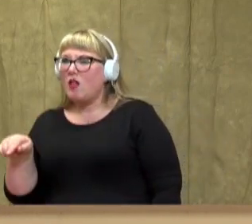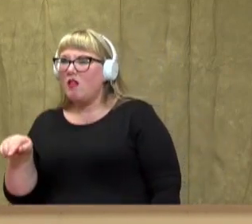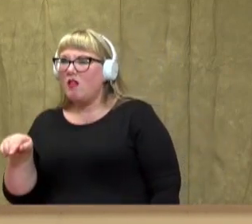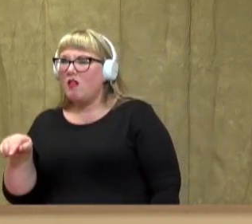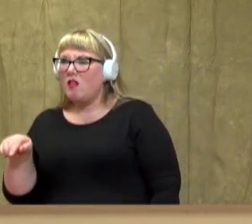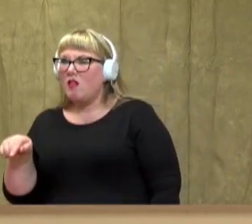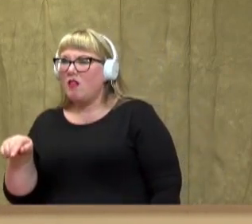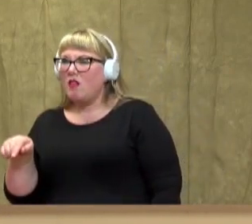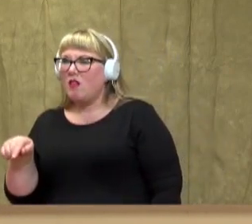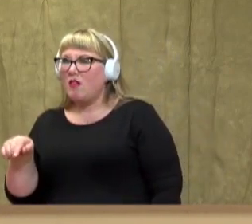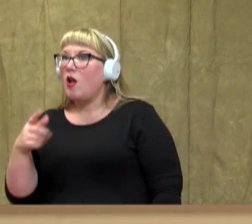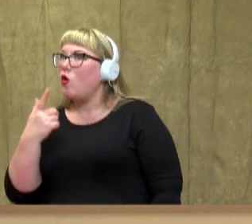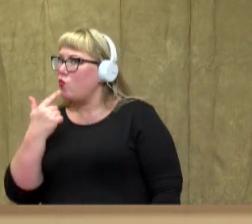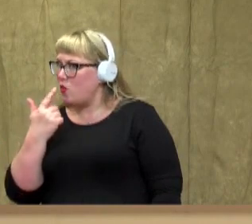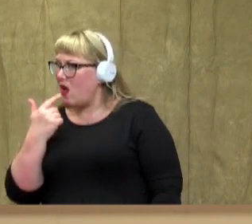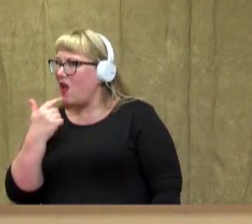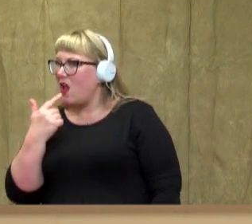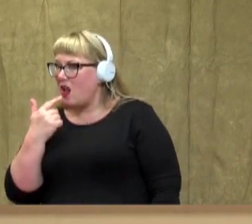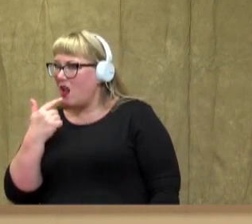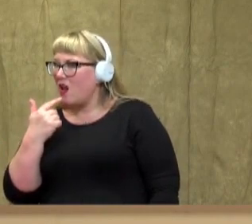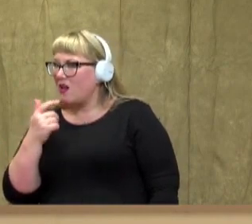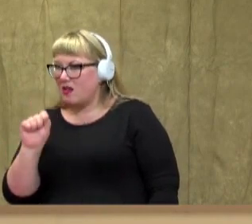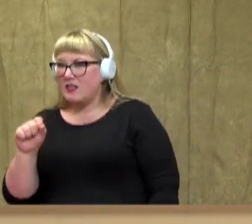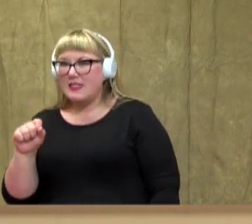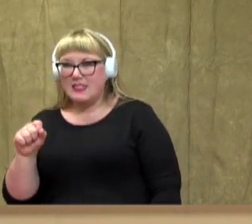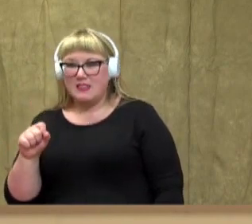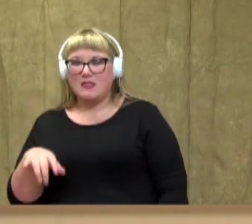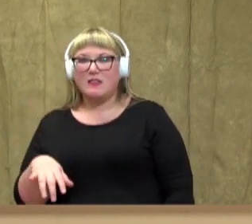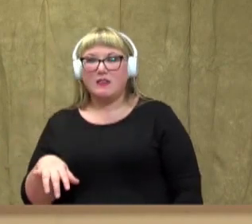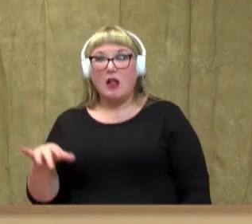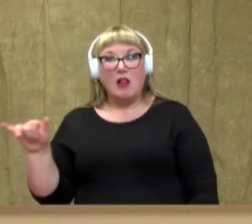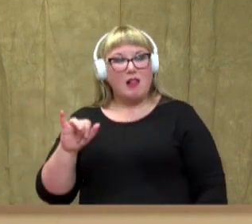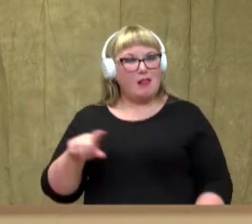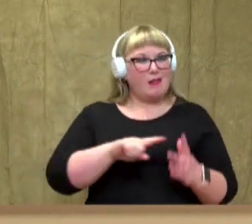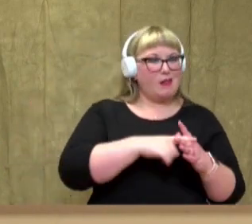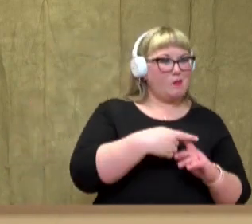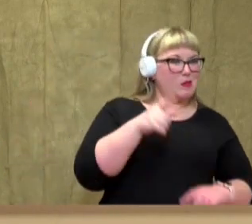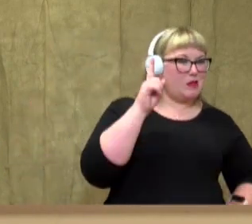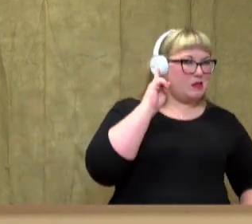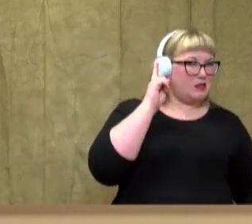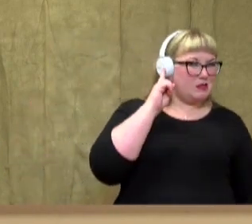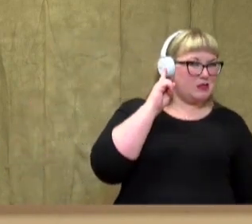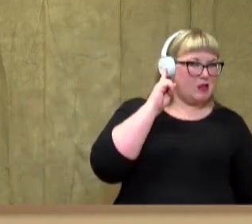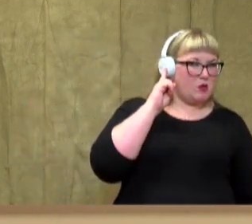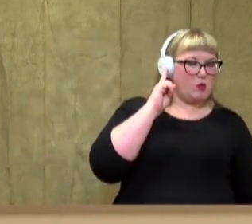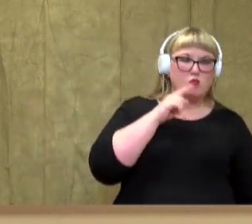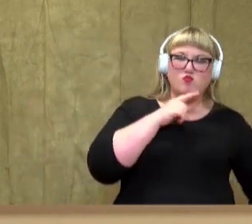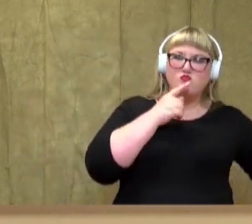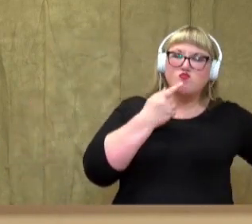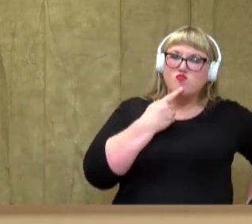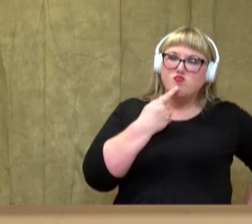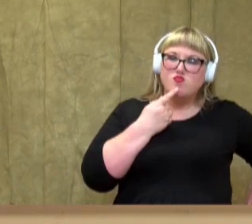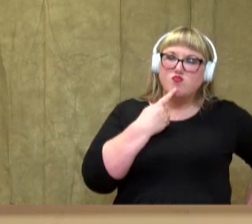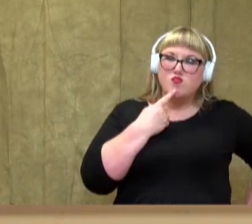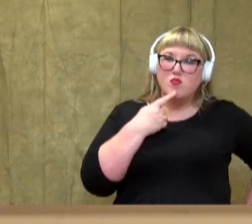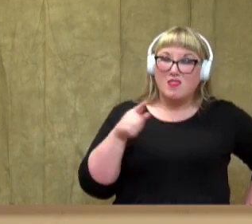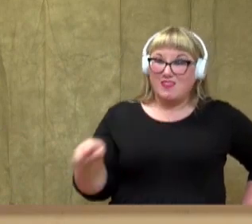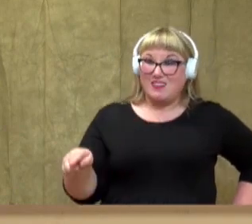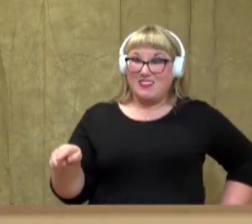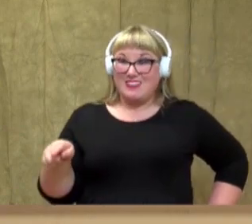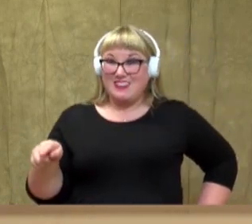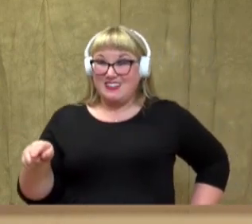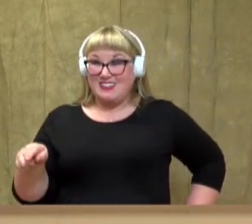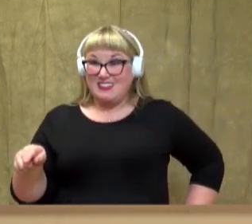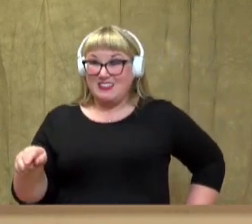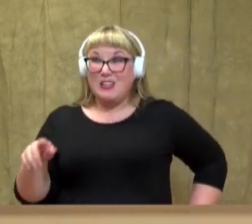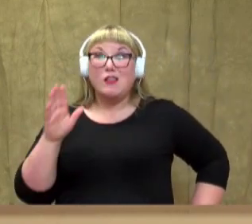are? Yes, they're red, just like the beginning sound of our new word. That tells me that these sounds